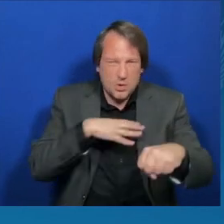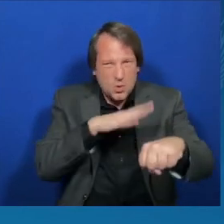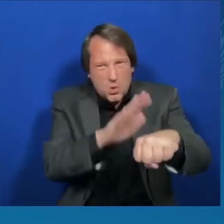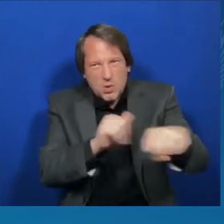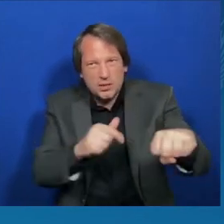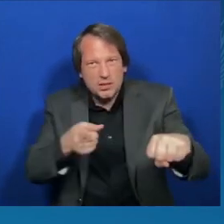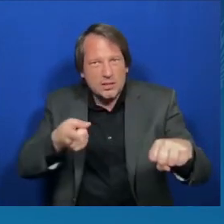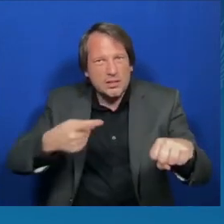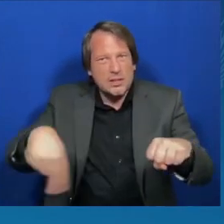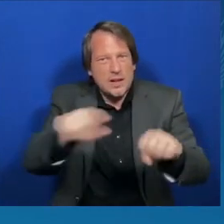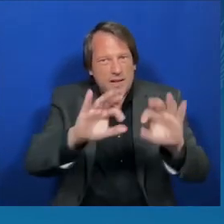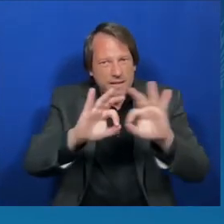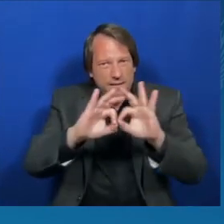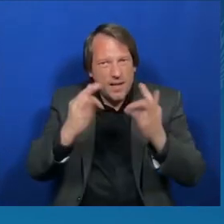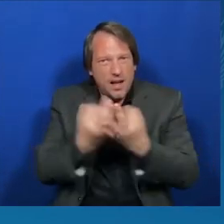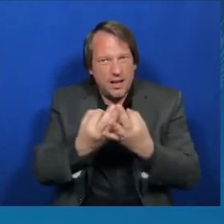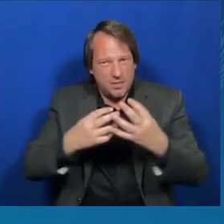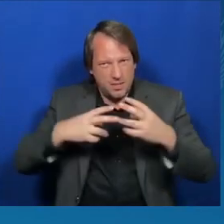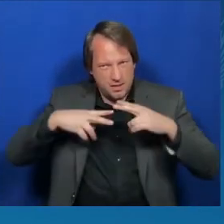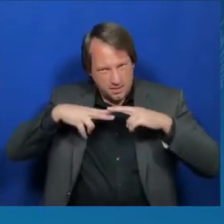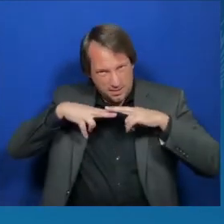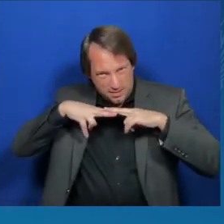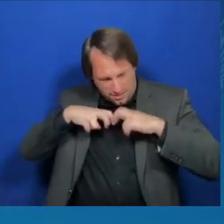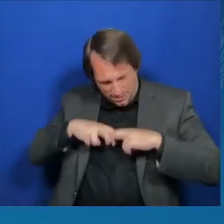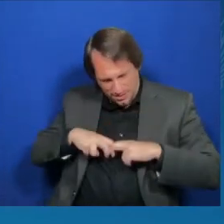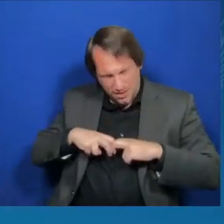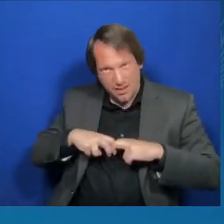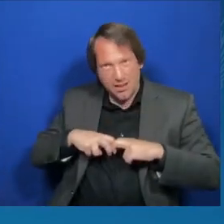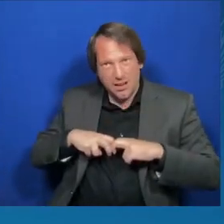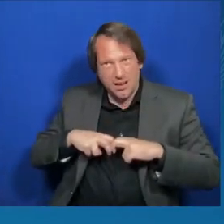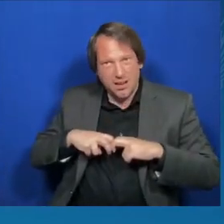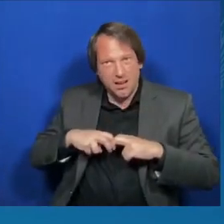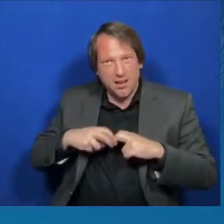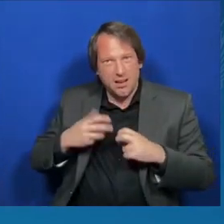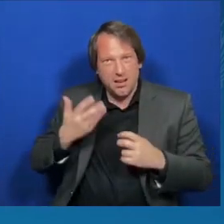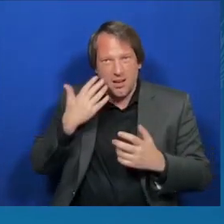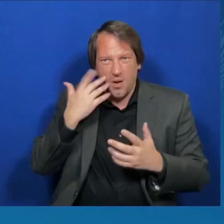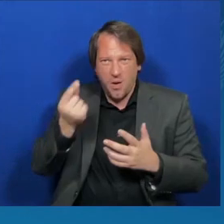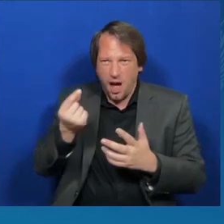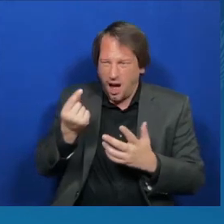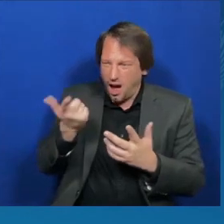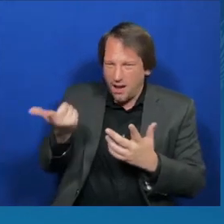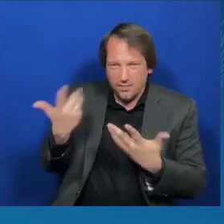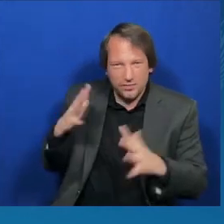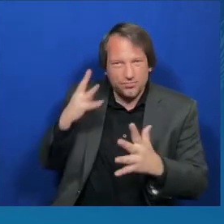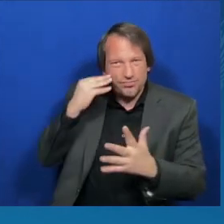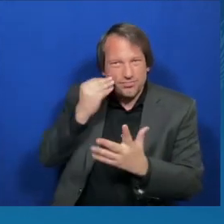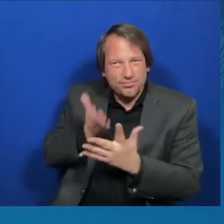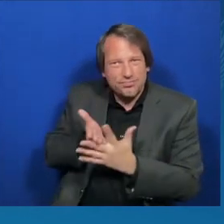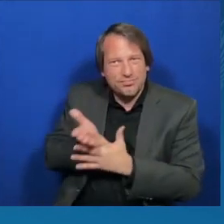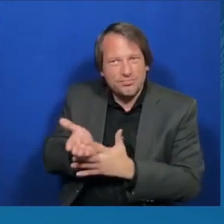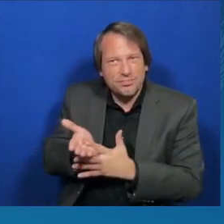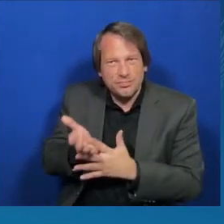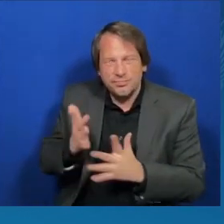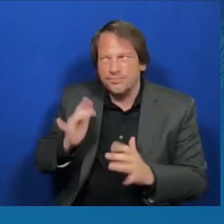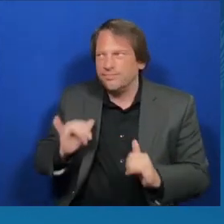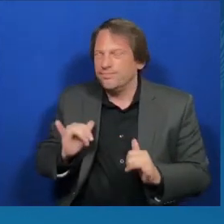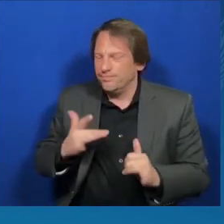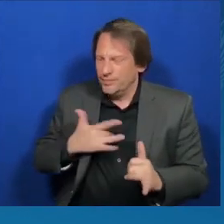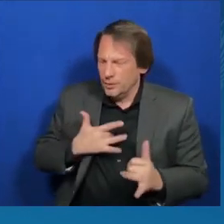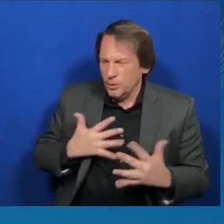through as some level of motivation and inspiration for all of us to do more. Thank you.